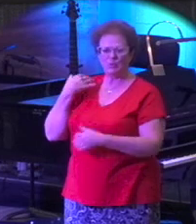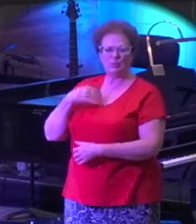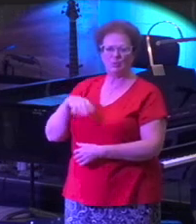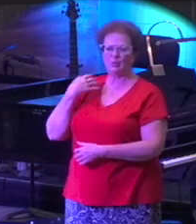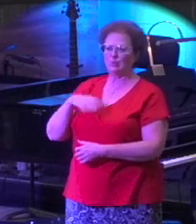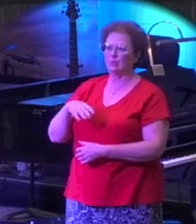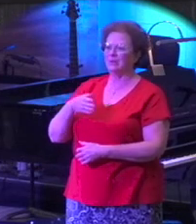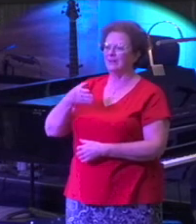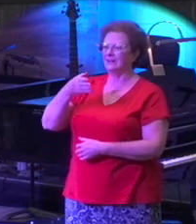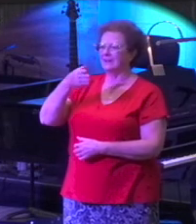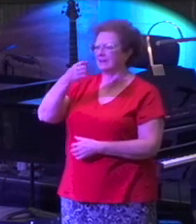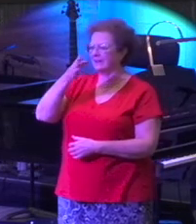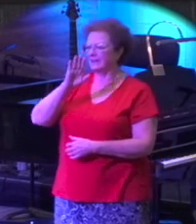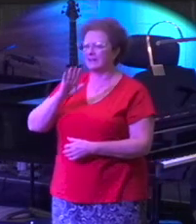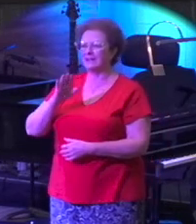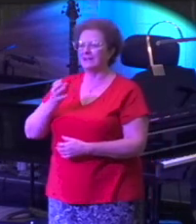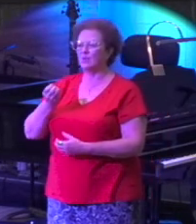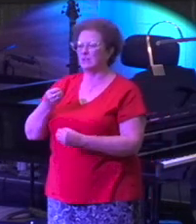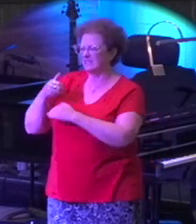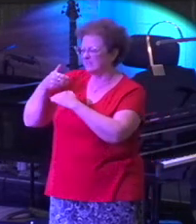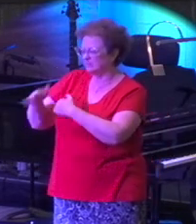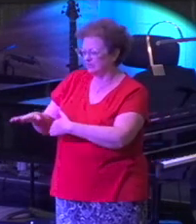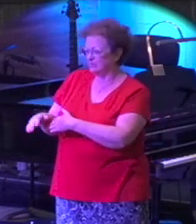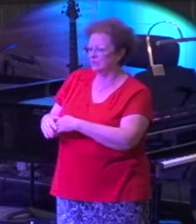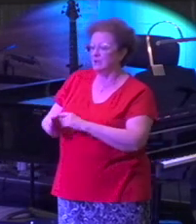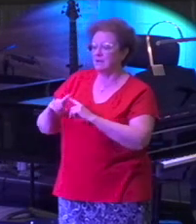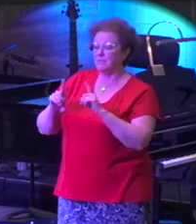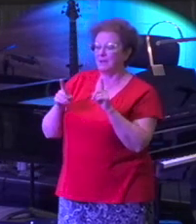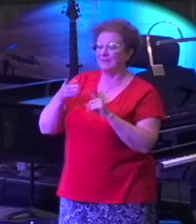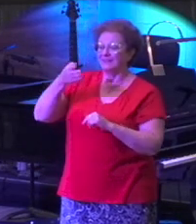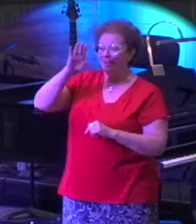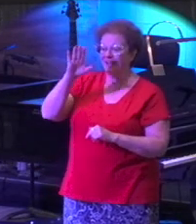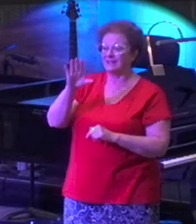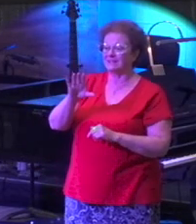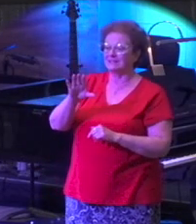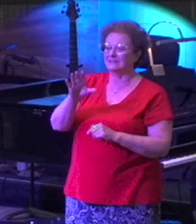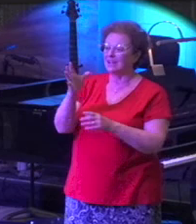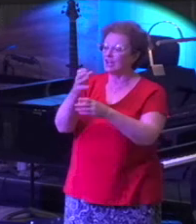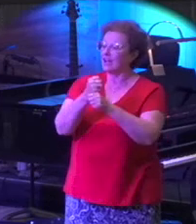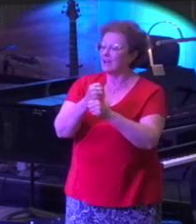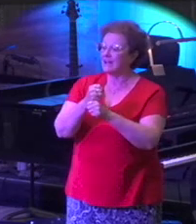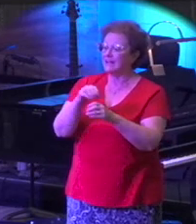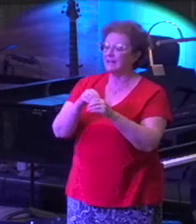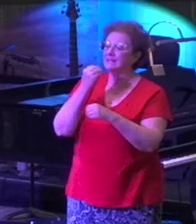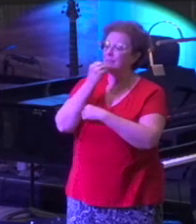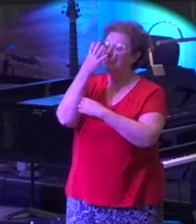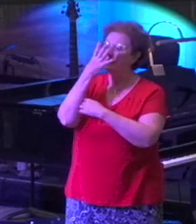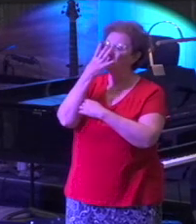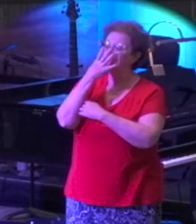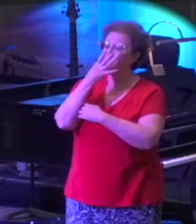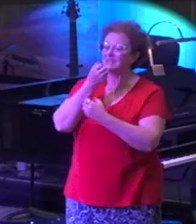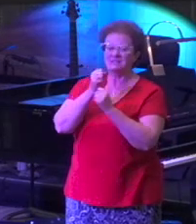no choice but to just cast you out forever, God has gotten a hold of you in your baptism and it